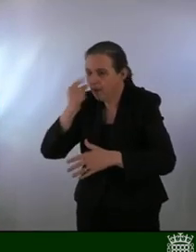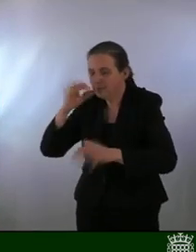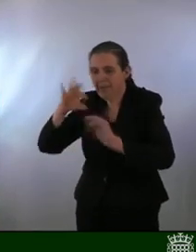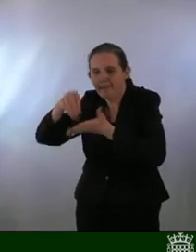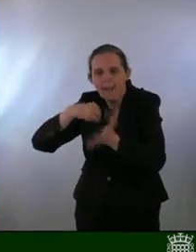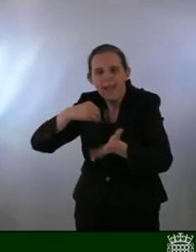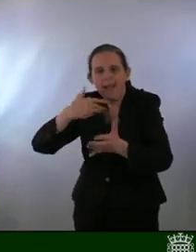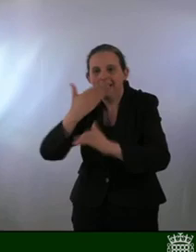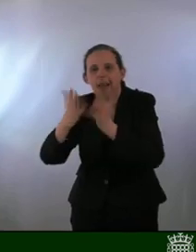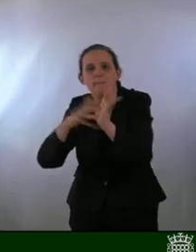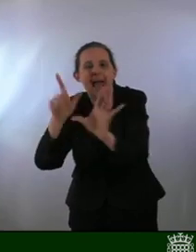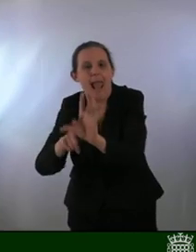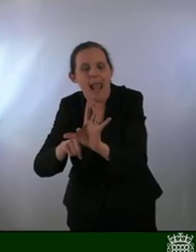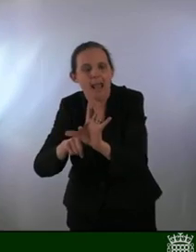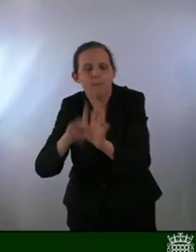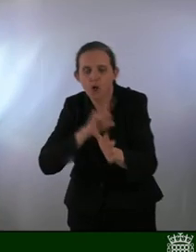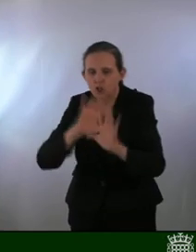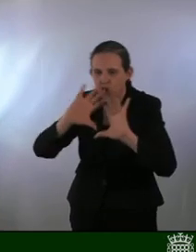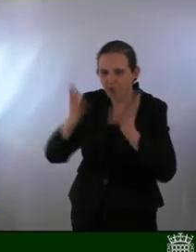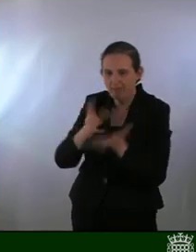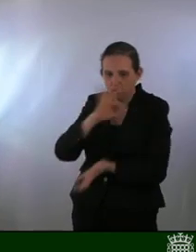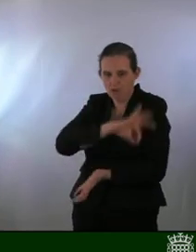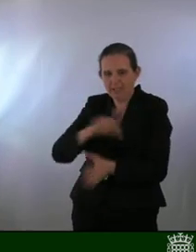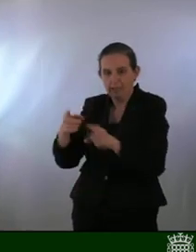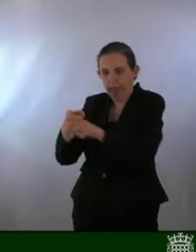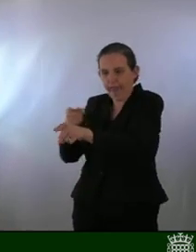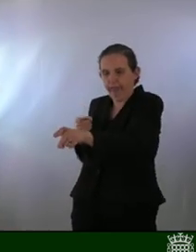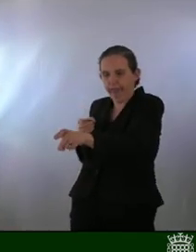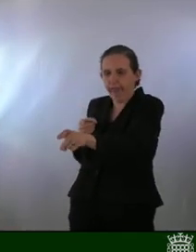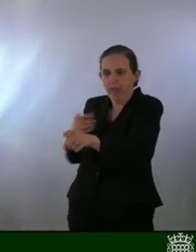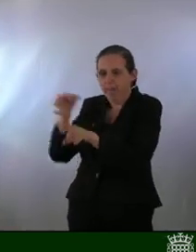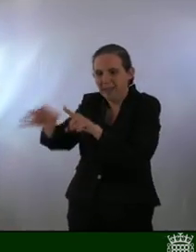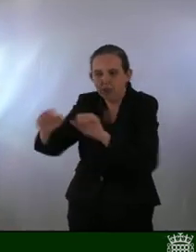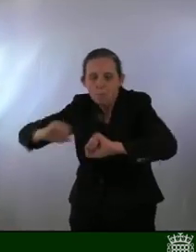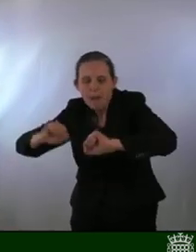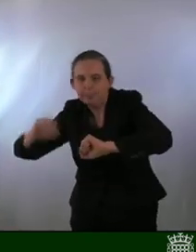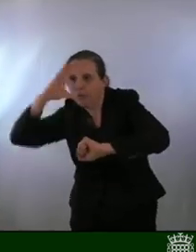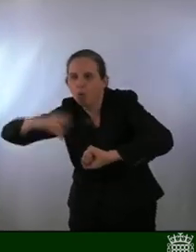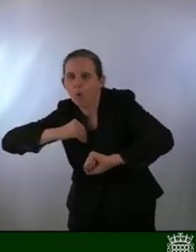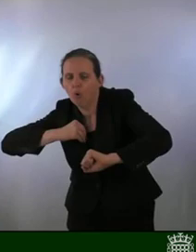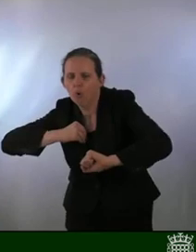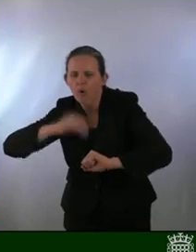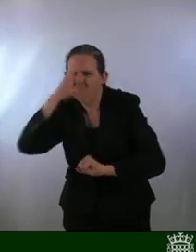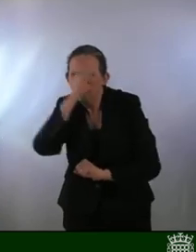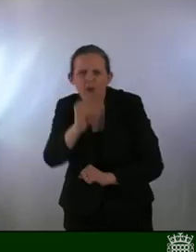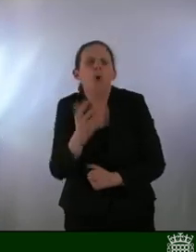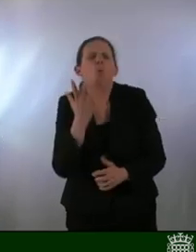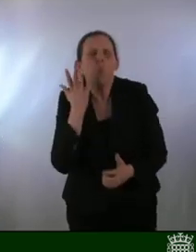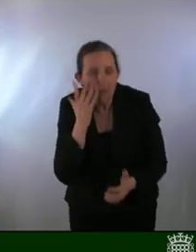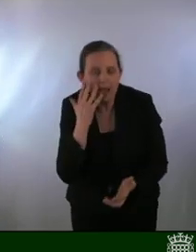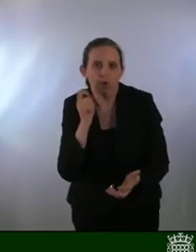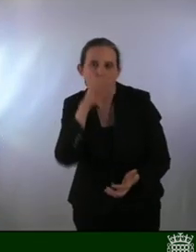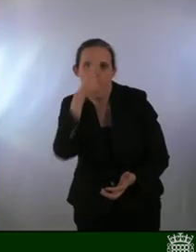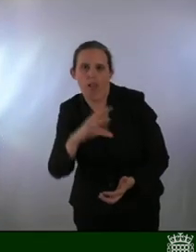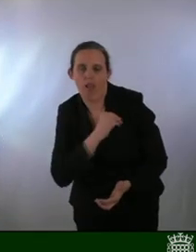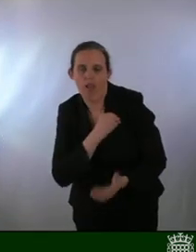The Secretary of State needs to tell us now when he will come before us with a package of financial benefits